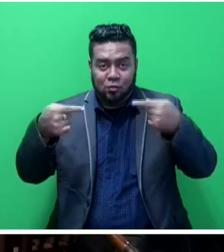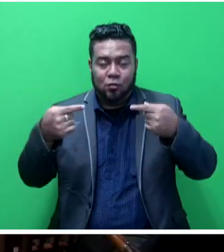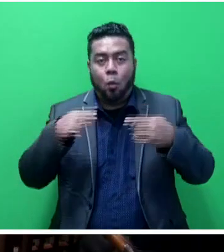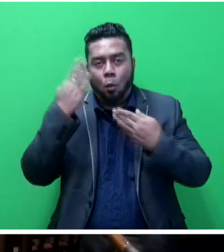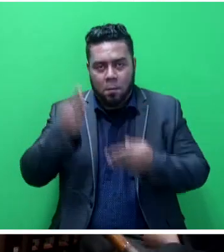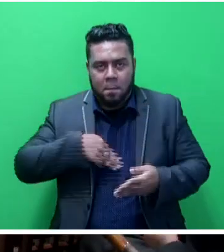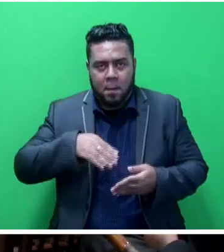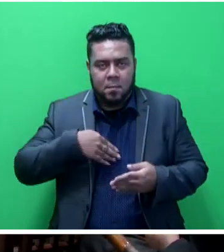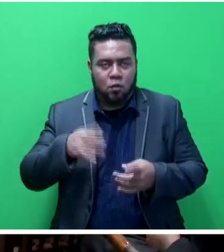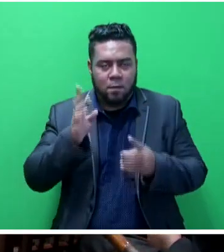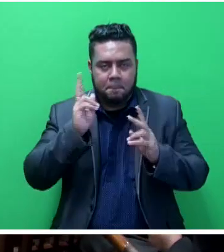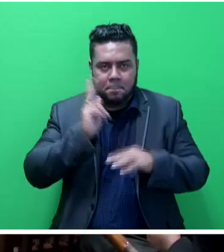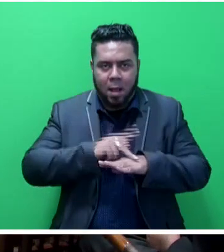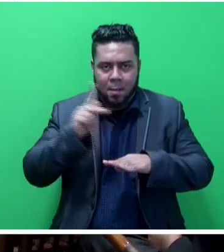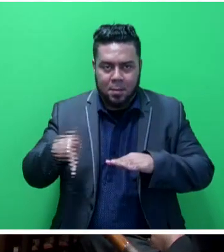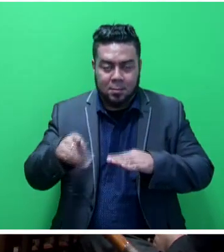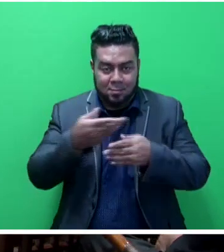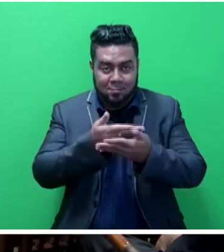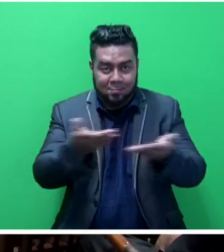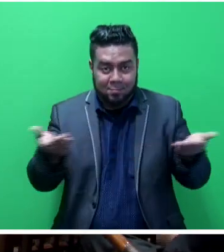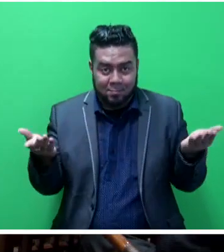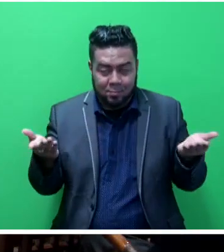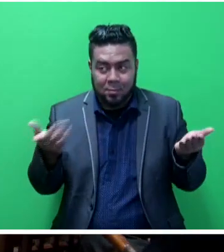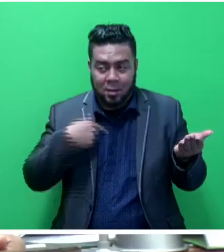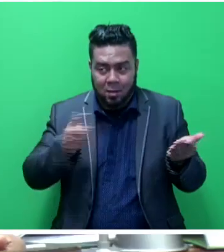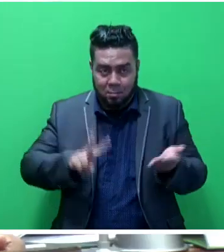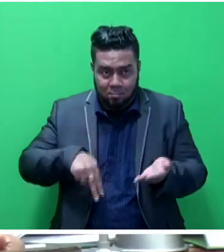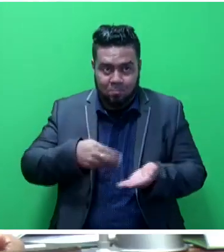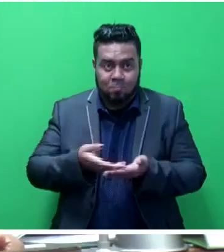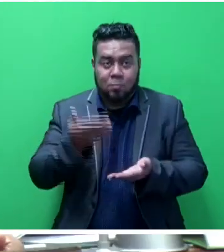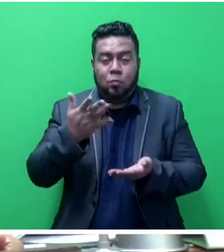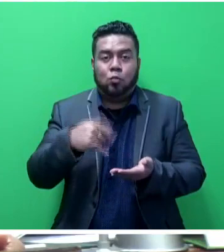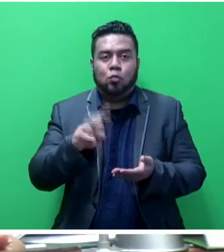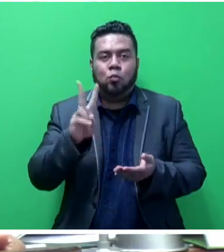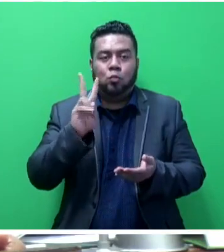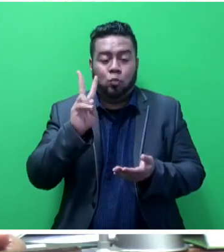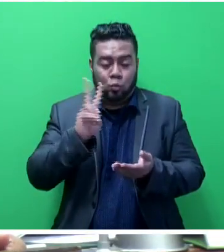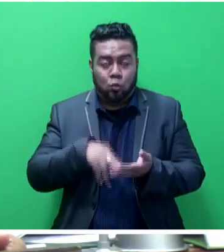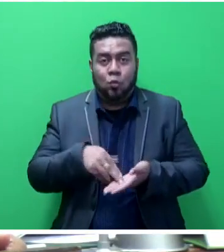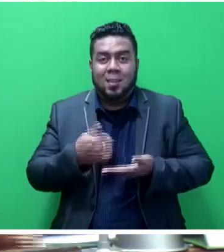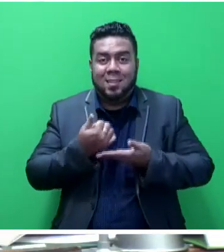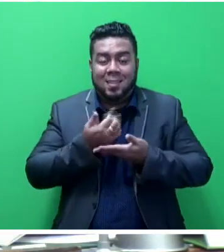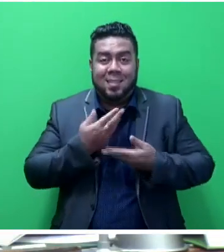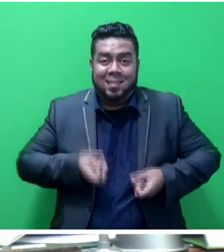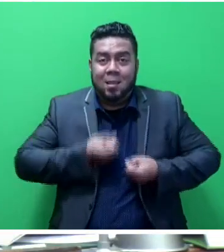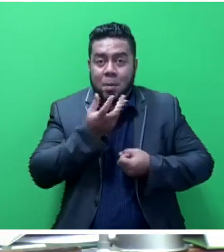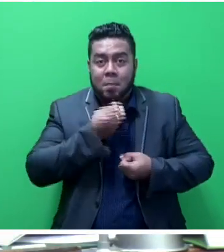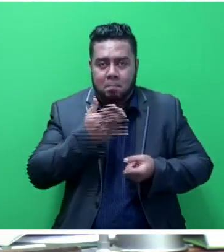Parliament. Mr. Speaker, sir, I rise today to deliver my brief response in support of the revised